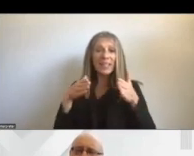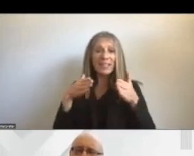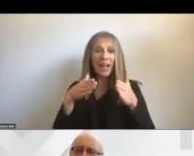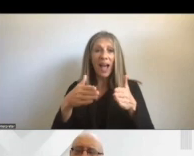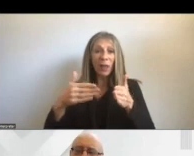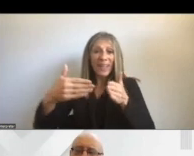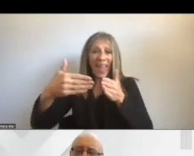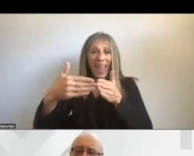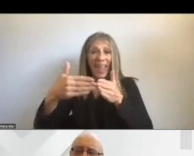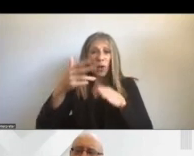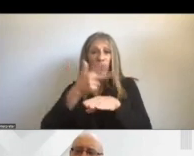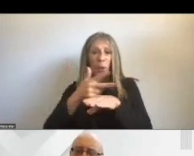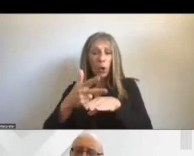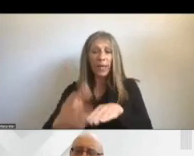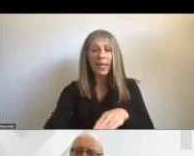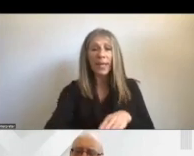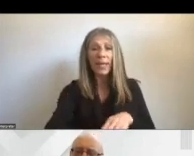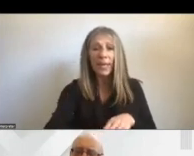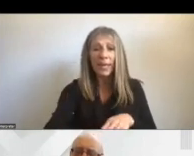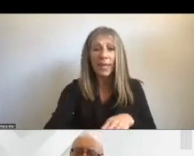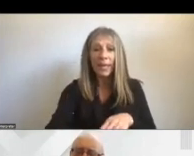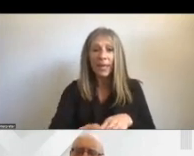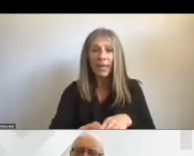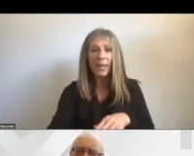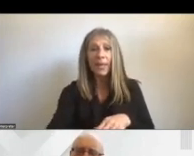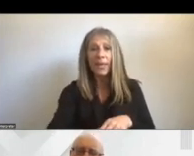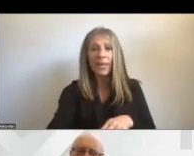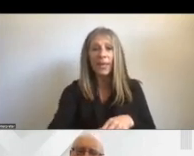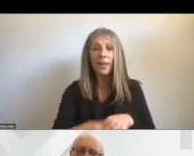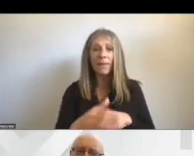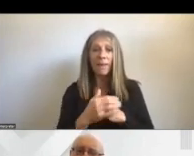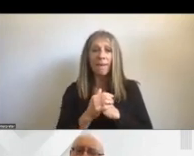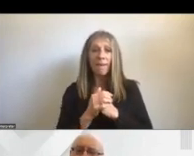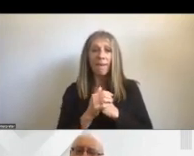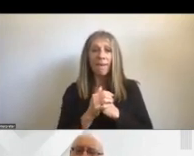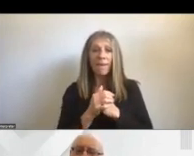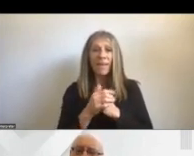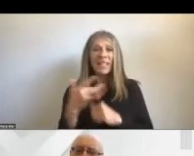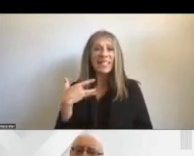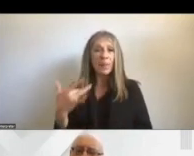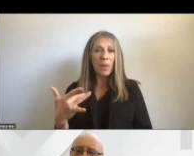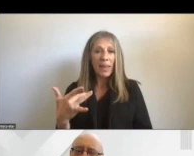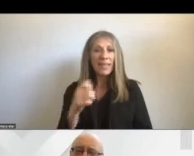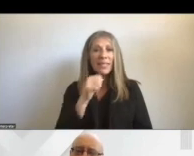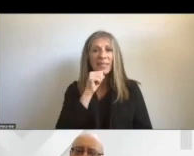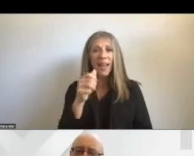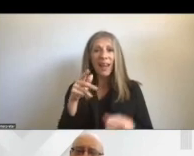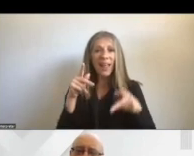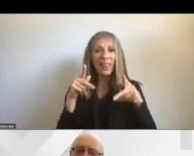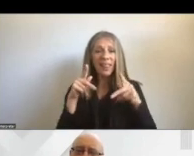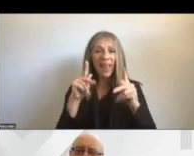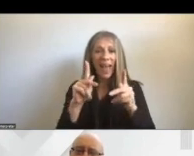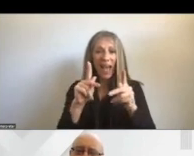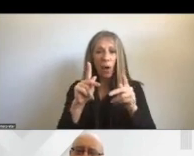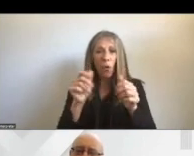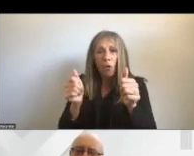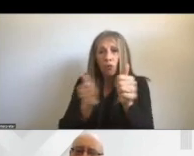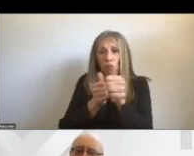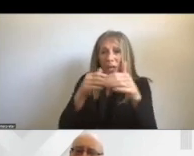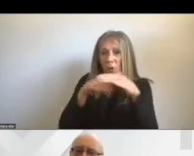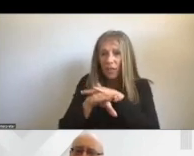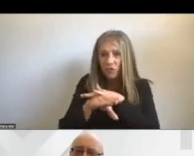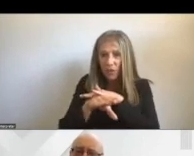provide the parallel on-street parking spaces with the same dimensions as the adjacent parallel on-street parking spaces, as long as they are